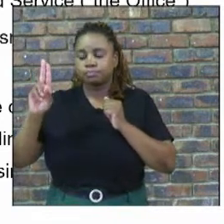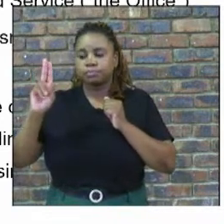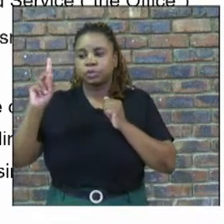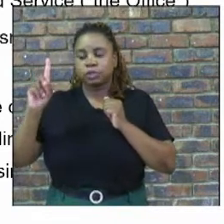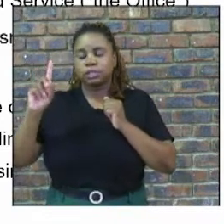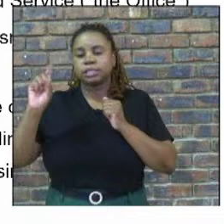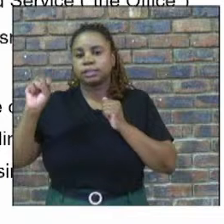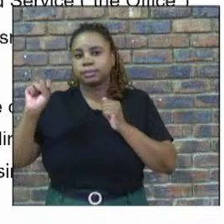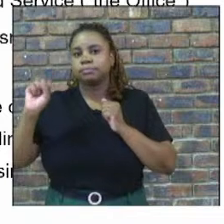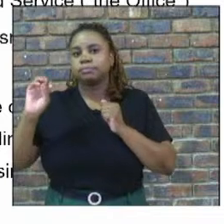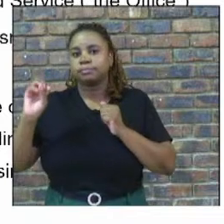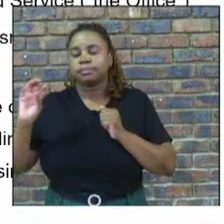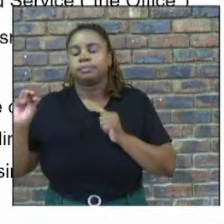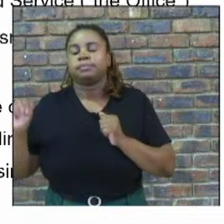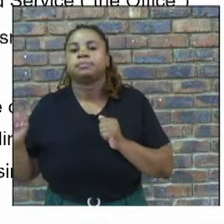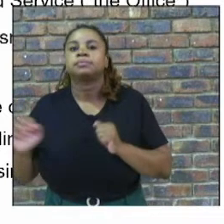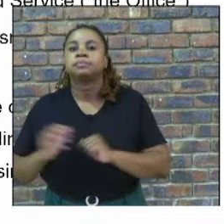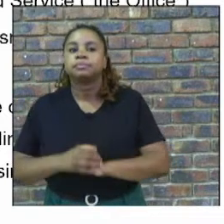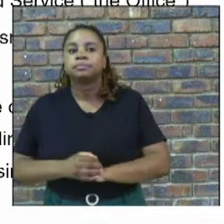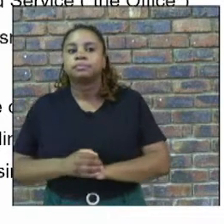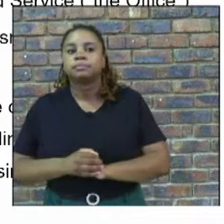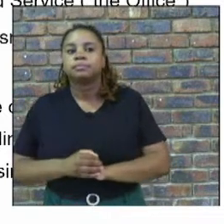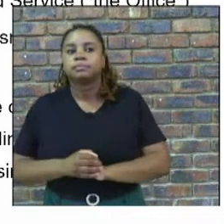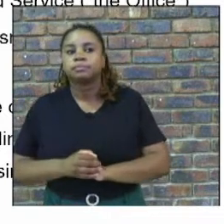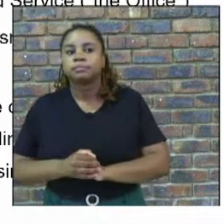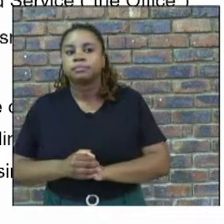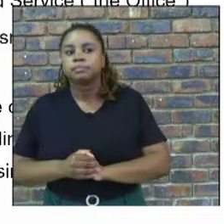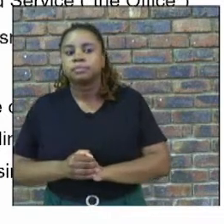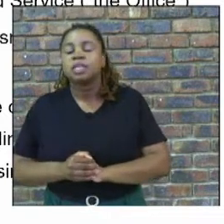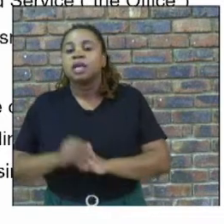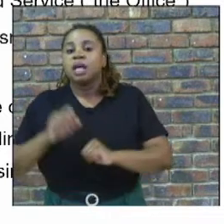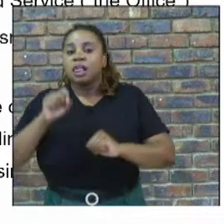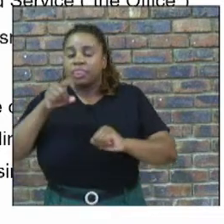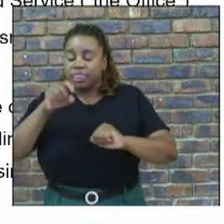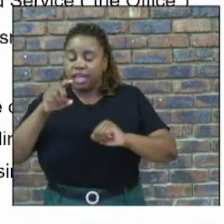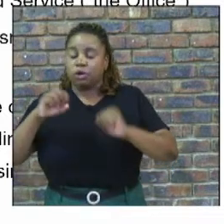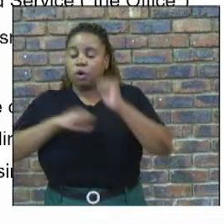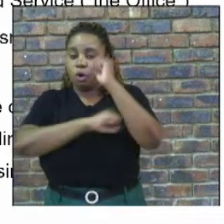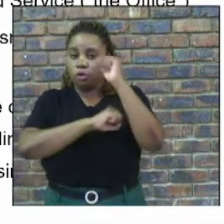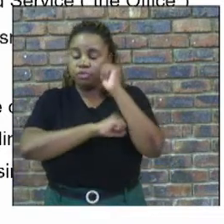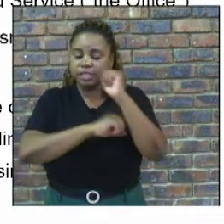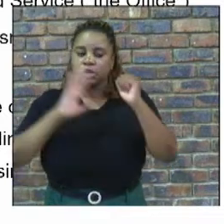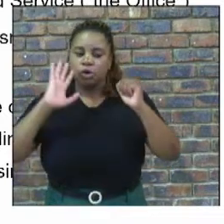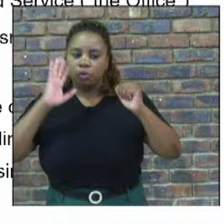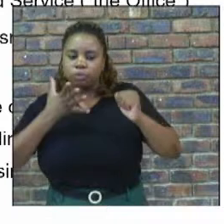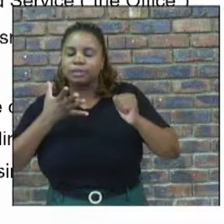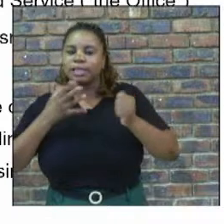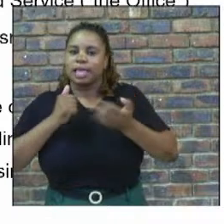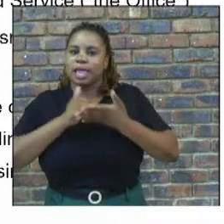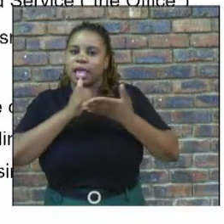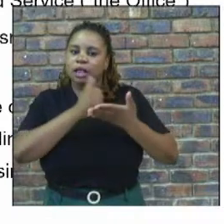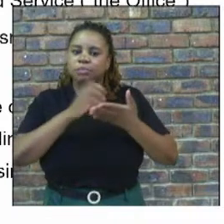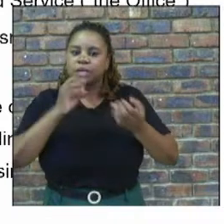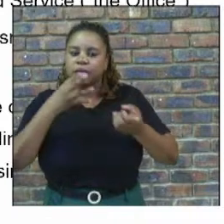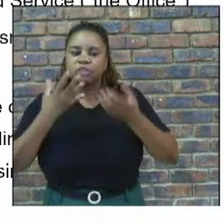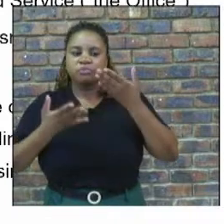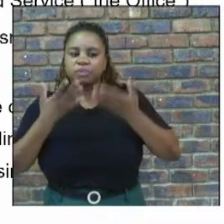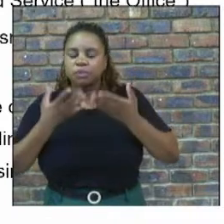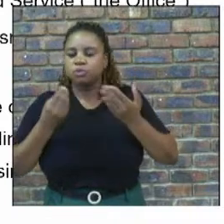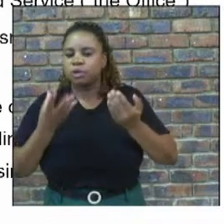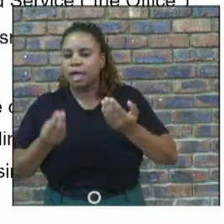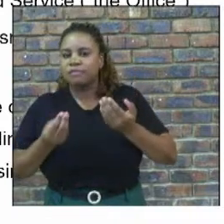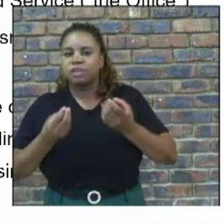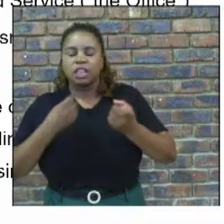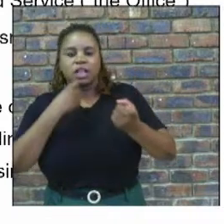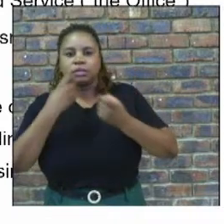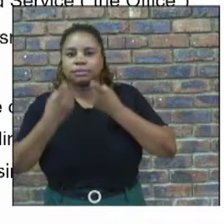encountering challenges in terms where maybe there are disputes arising out of contracts, especially with the big